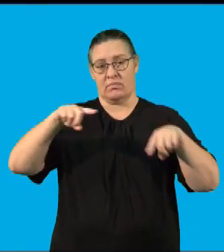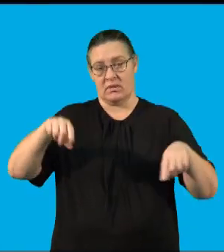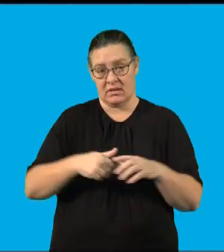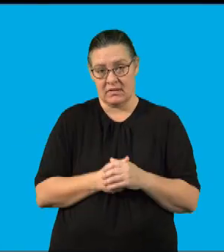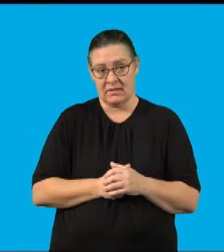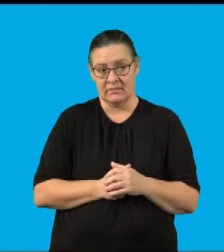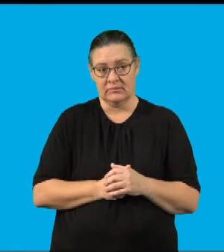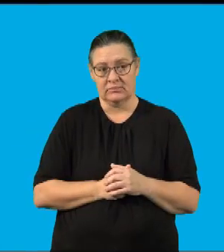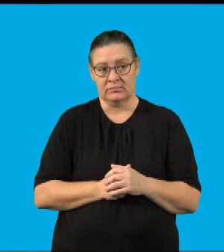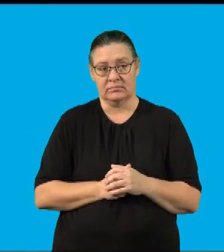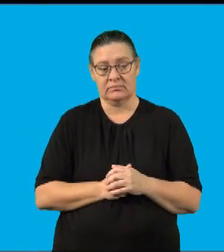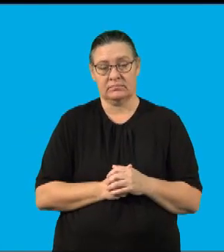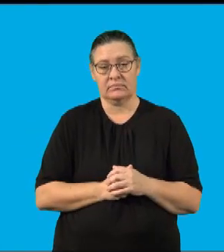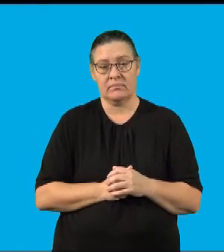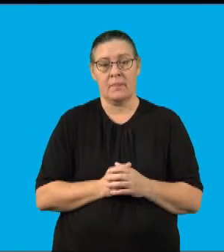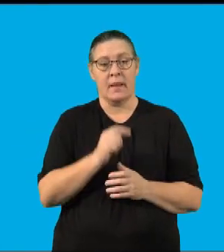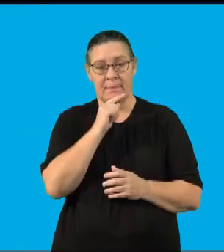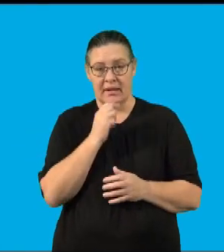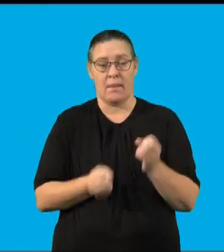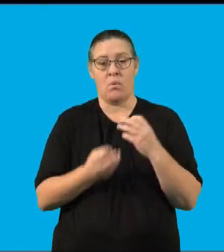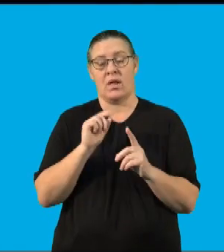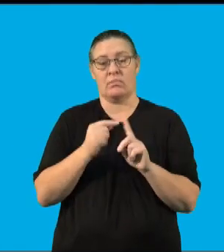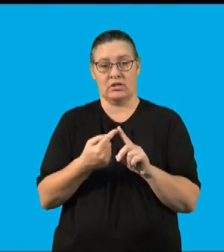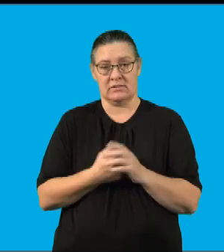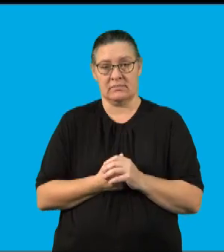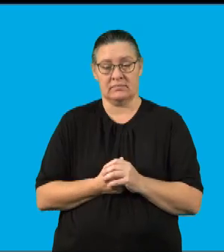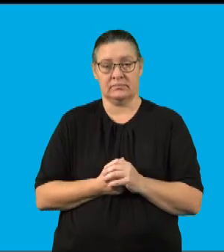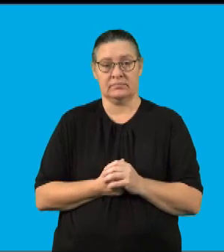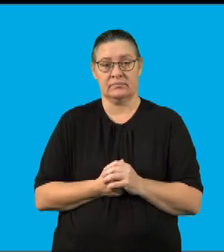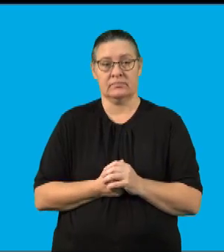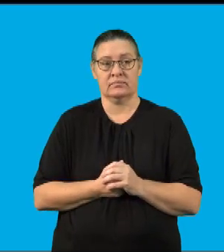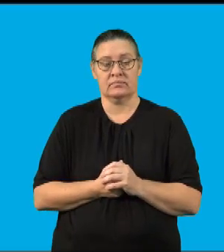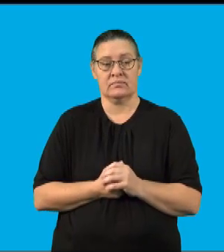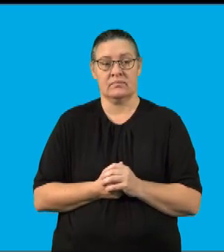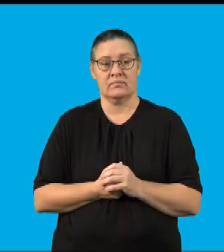dependent variable. So this is our boiling point.